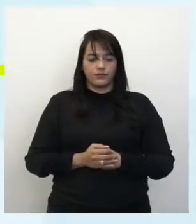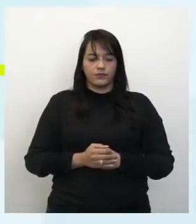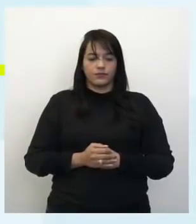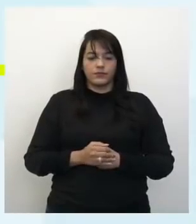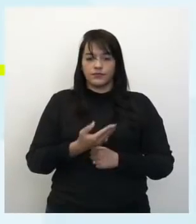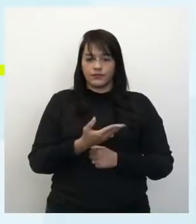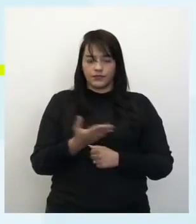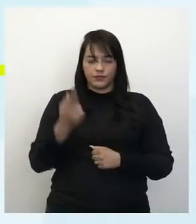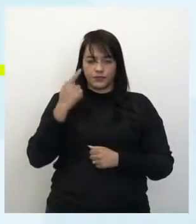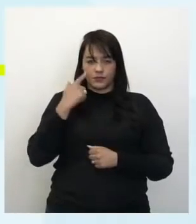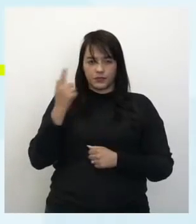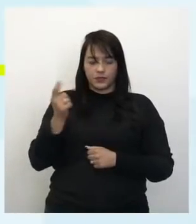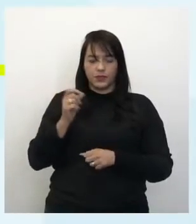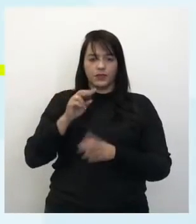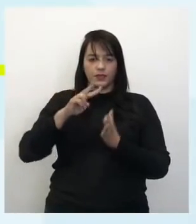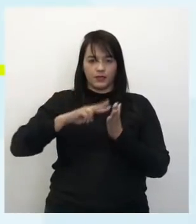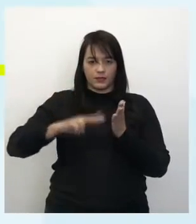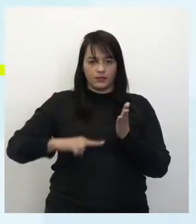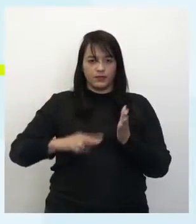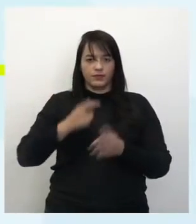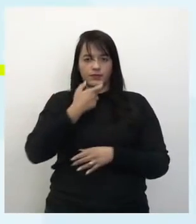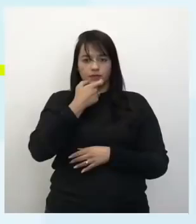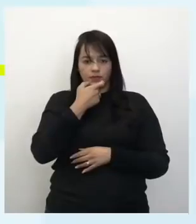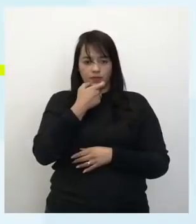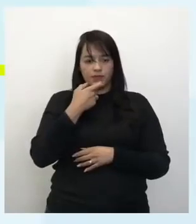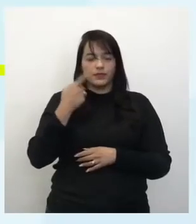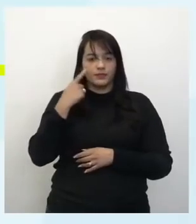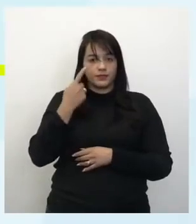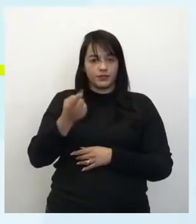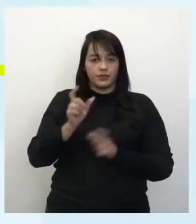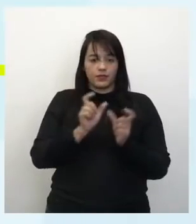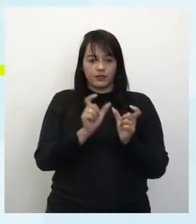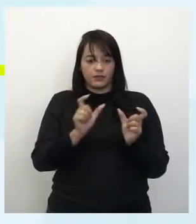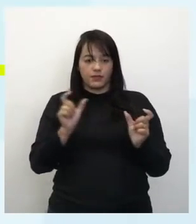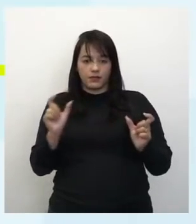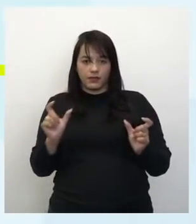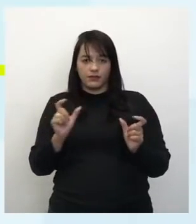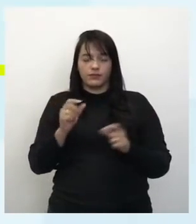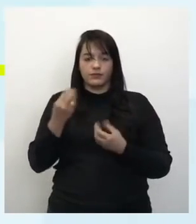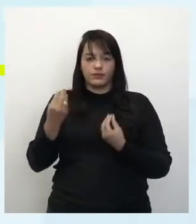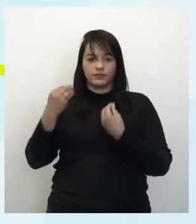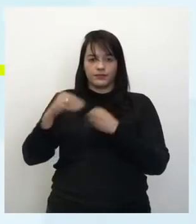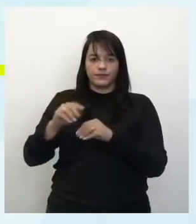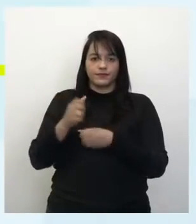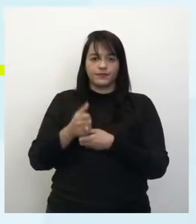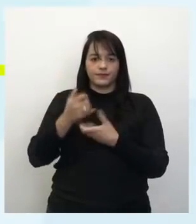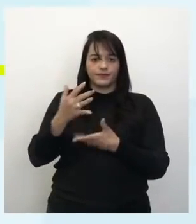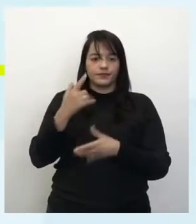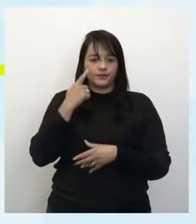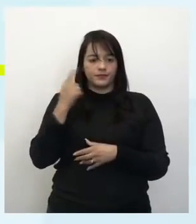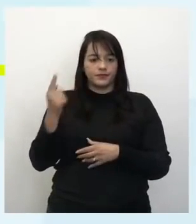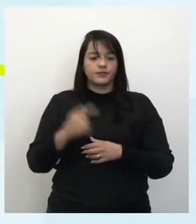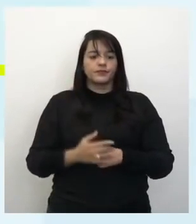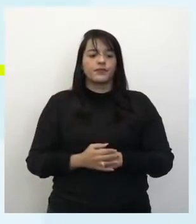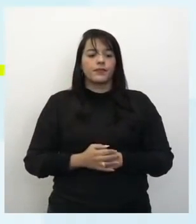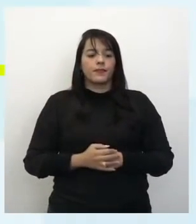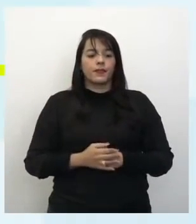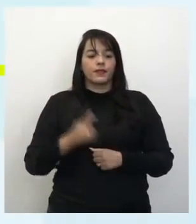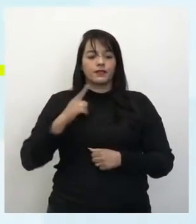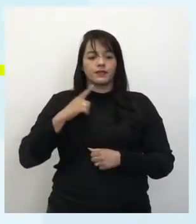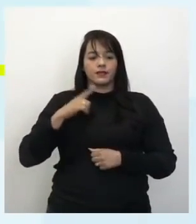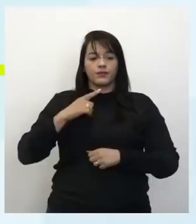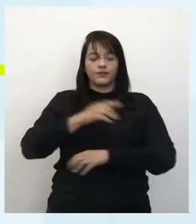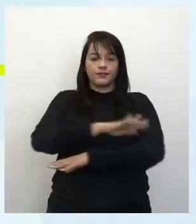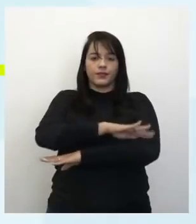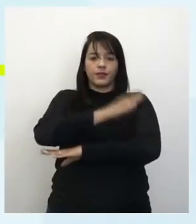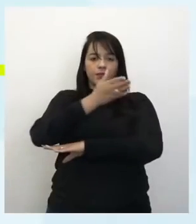enquanto vocês vão respondendo aí, o João levanta a mão para mim aí quando eu tiver a resposta. Vamos trabalhar um pouquinho aqui de texto. Ó. Então, as montanhas